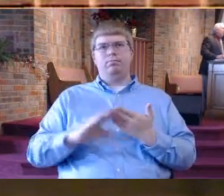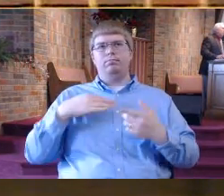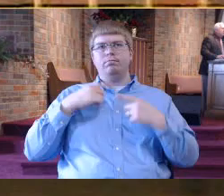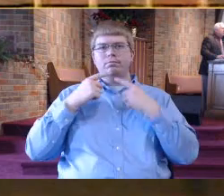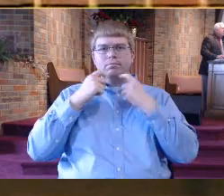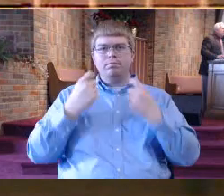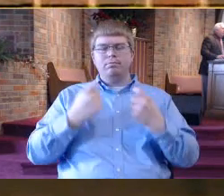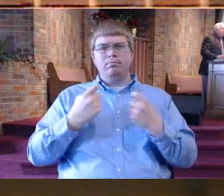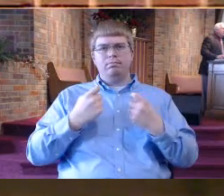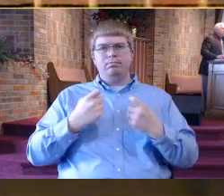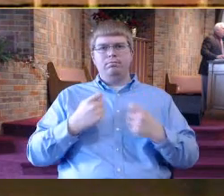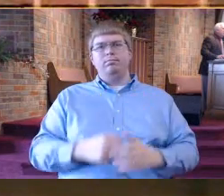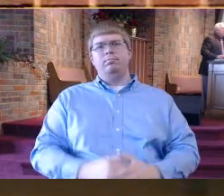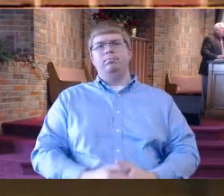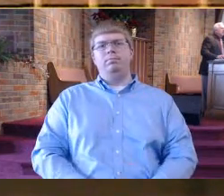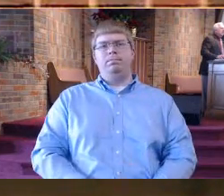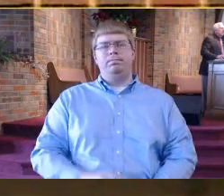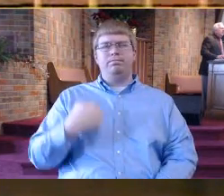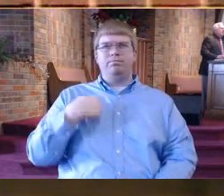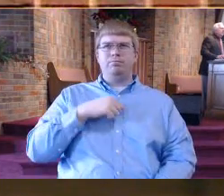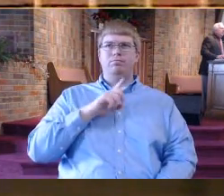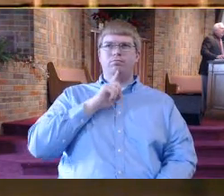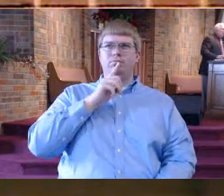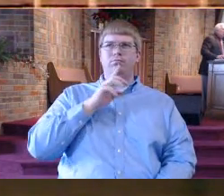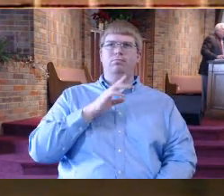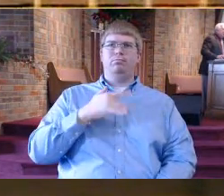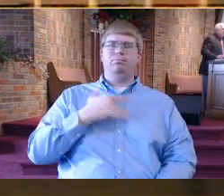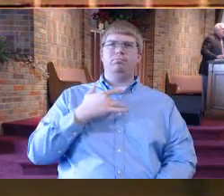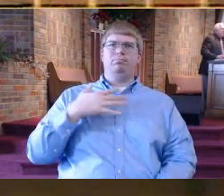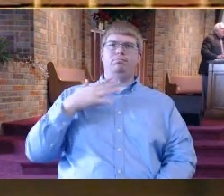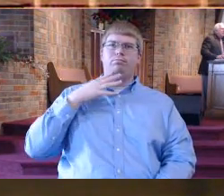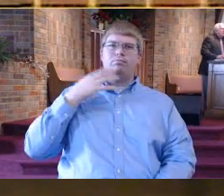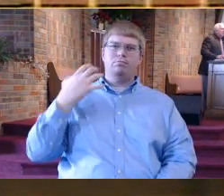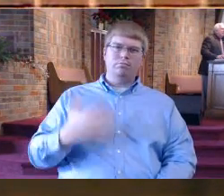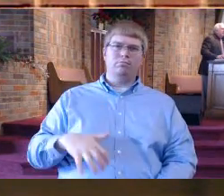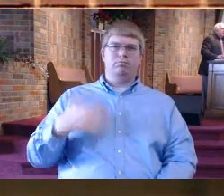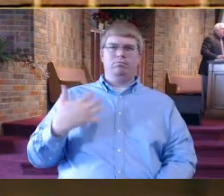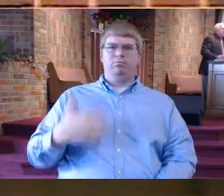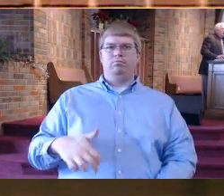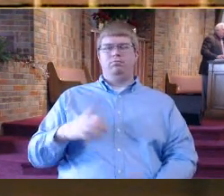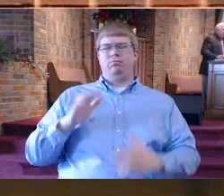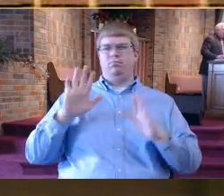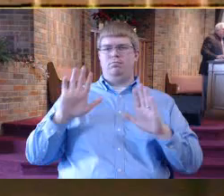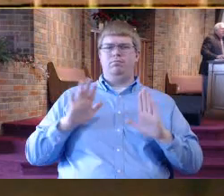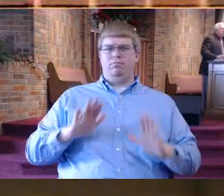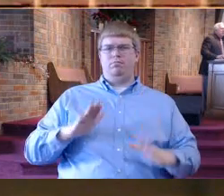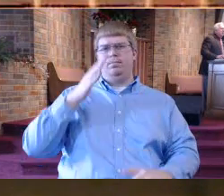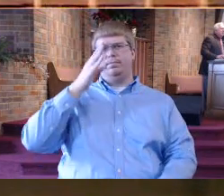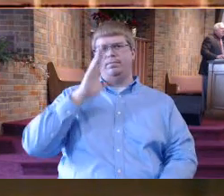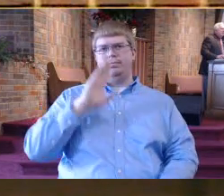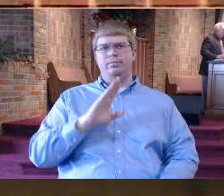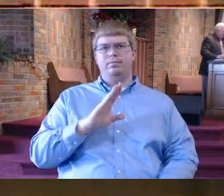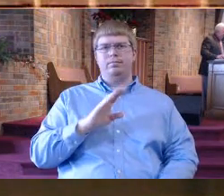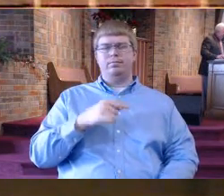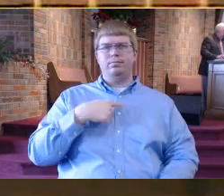bring us to a place of awe and wonder and worship.